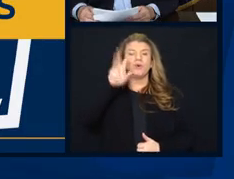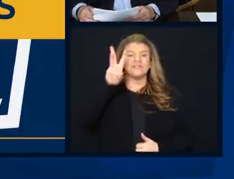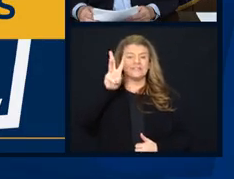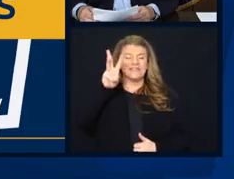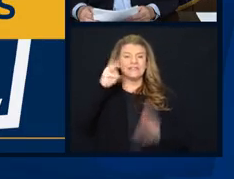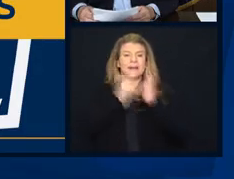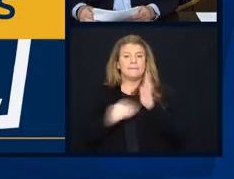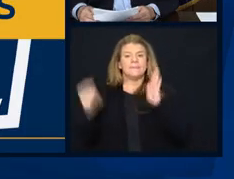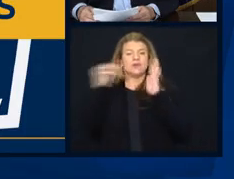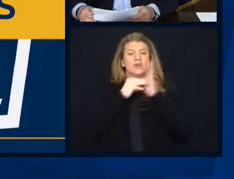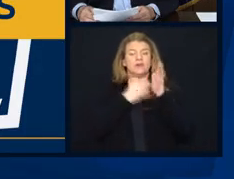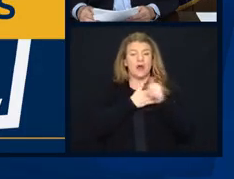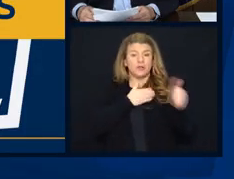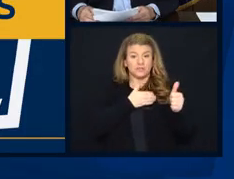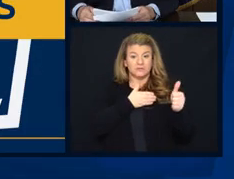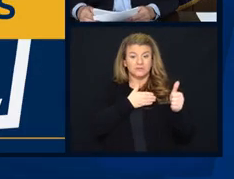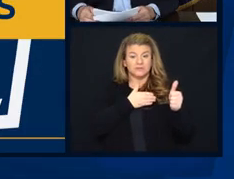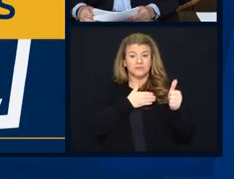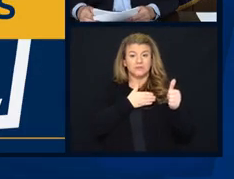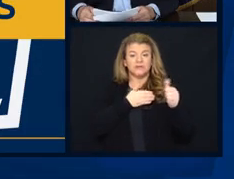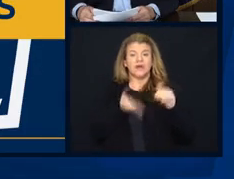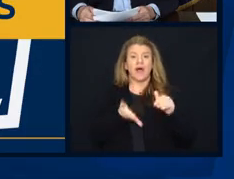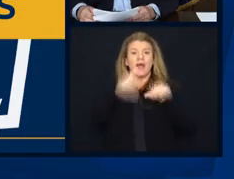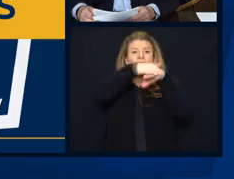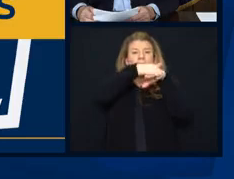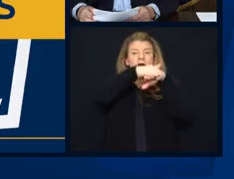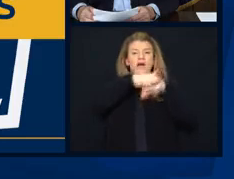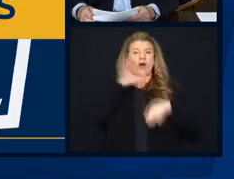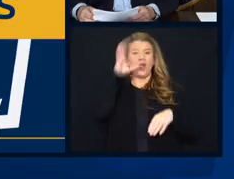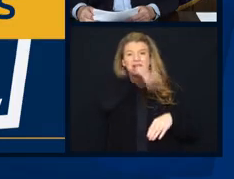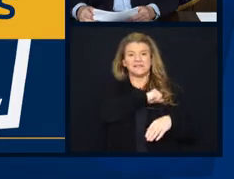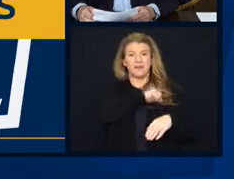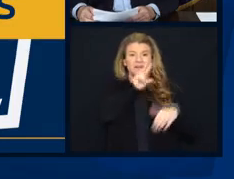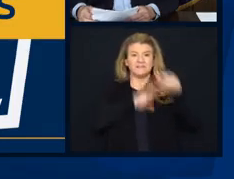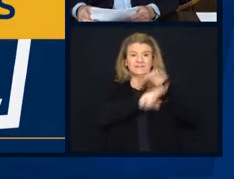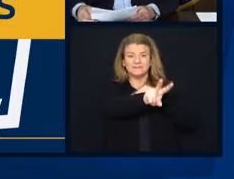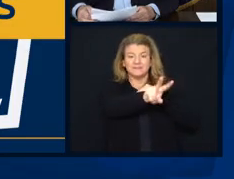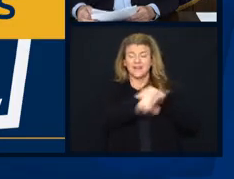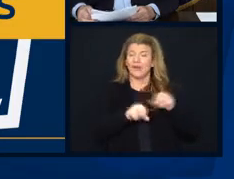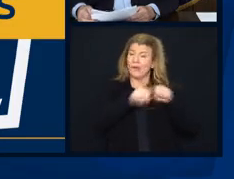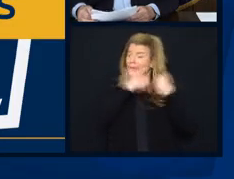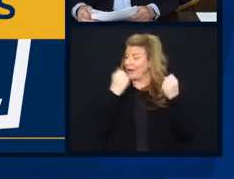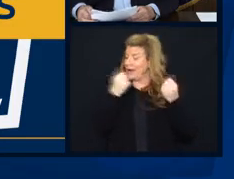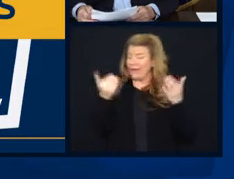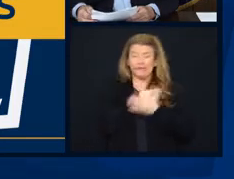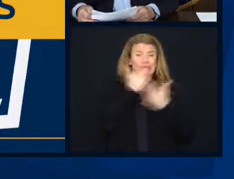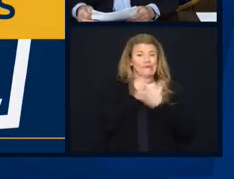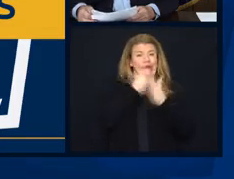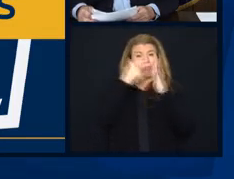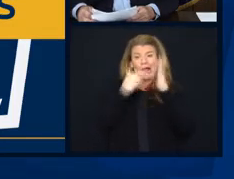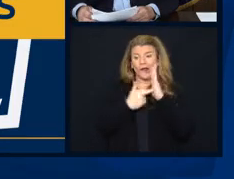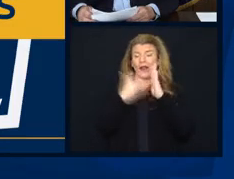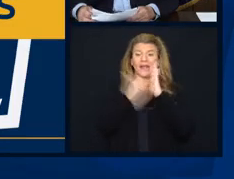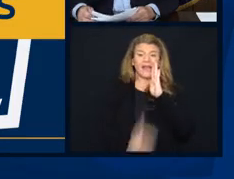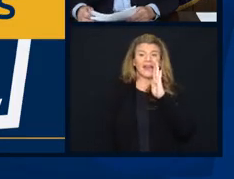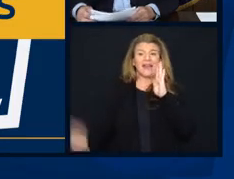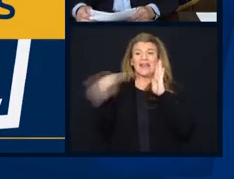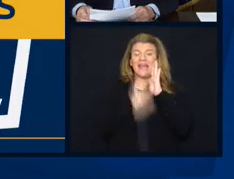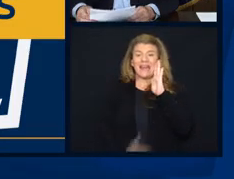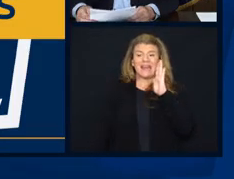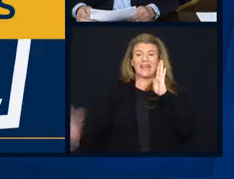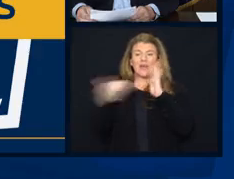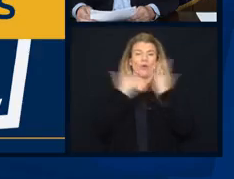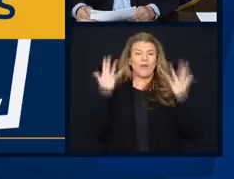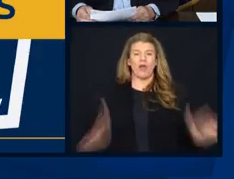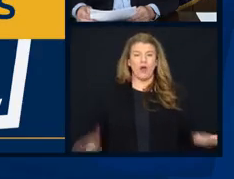$530.6 million above estimates. Breaking all-time record after record after record. We know all